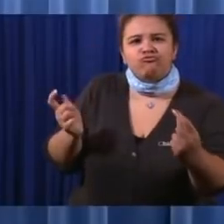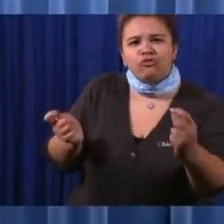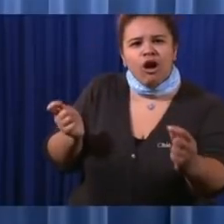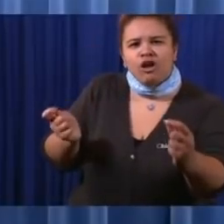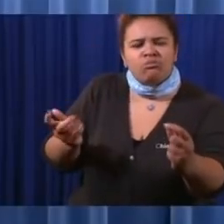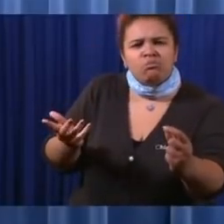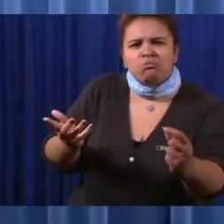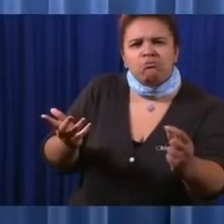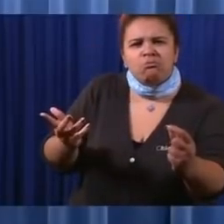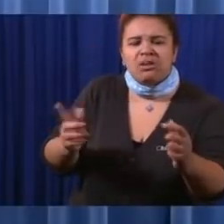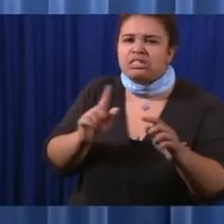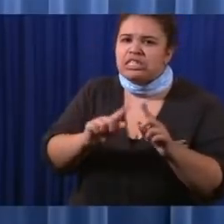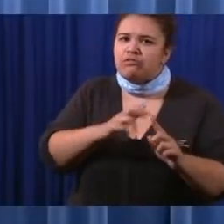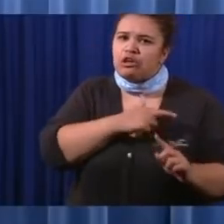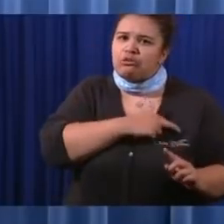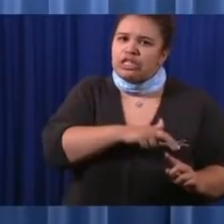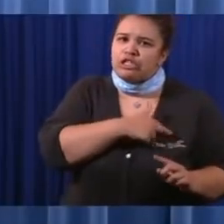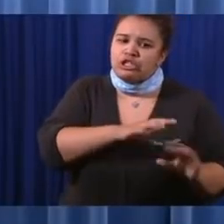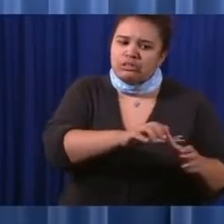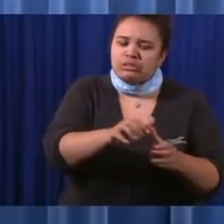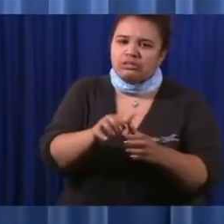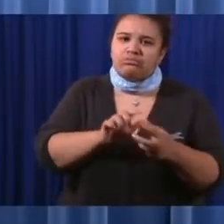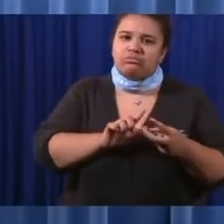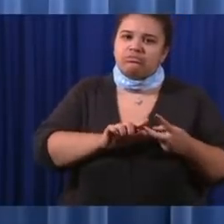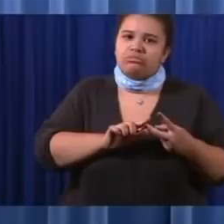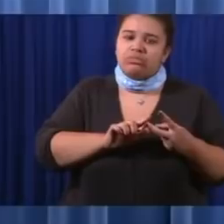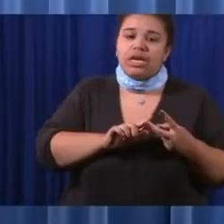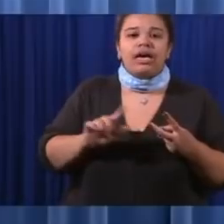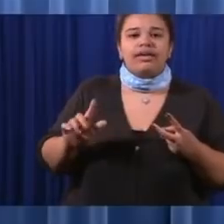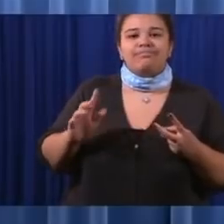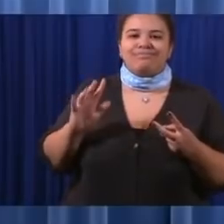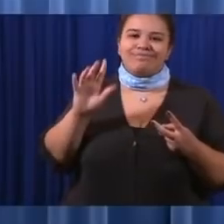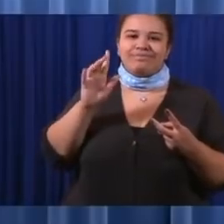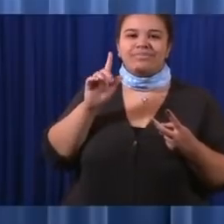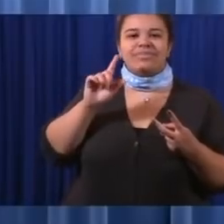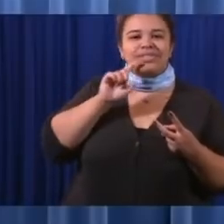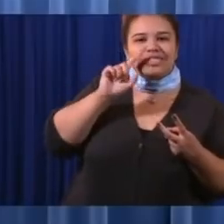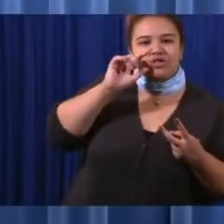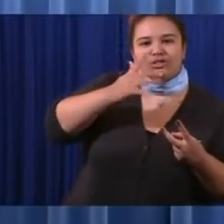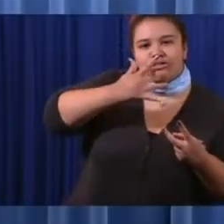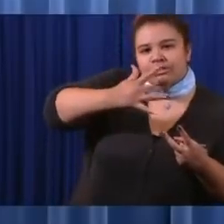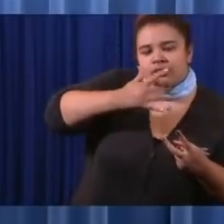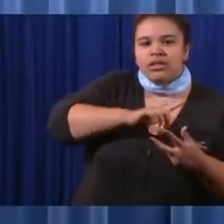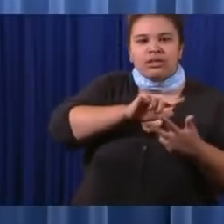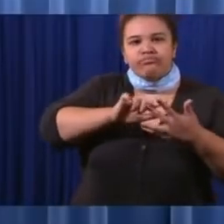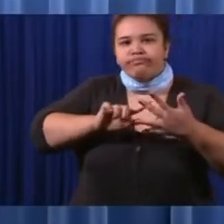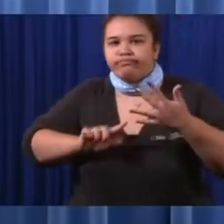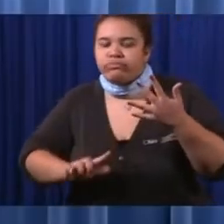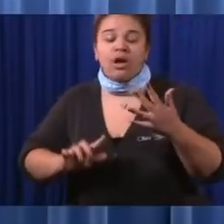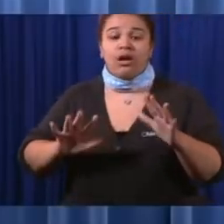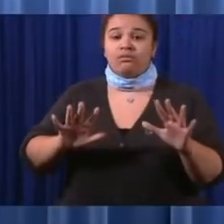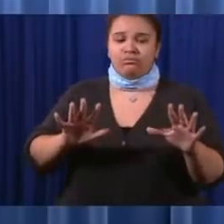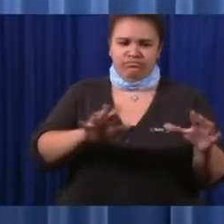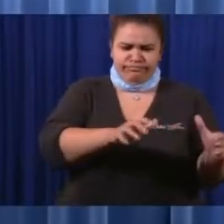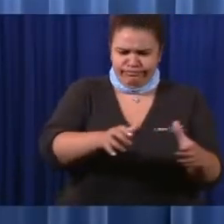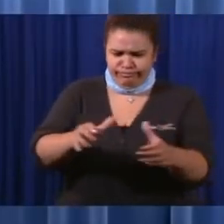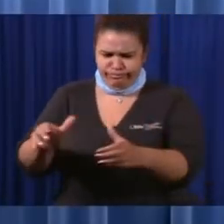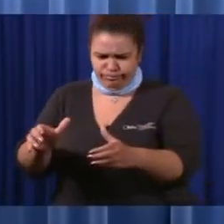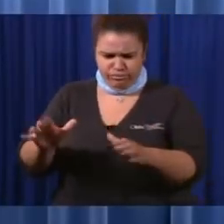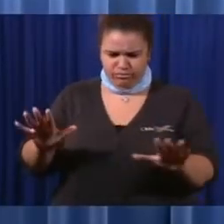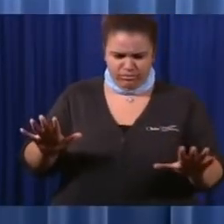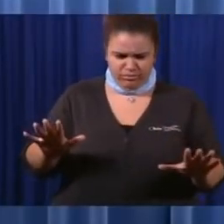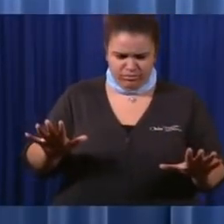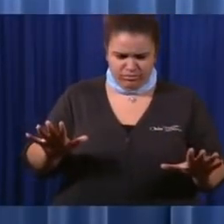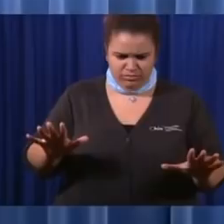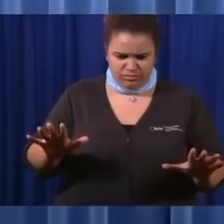ideology, sexual orientation. We don't have anything to grab on. And the only thing I can think of is